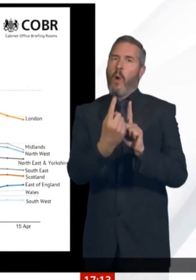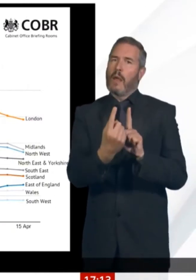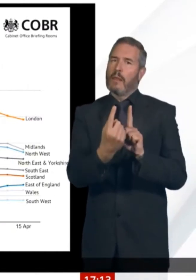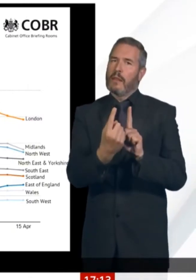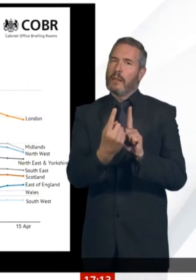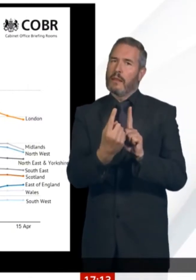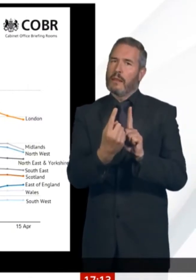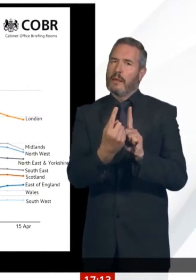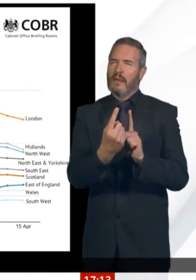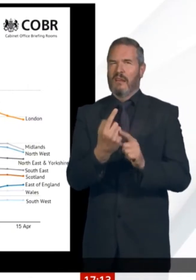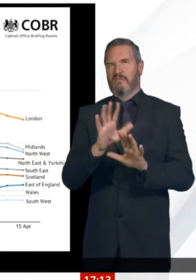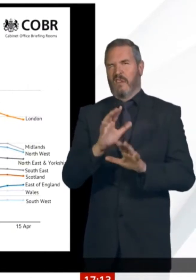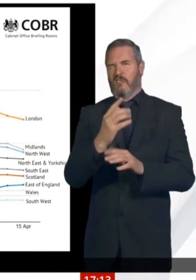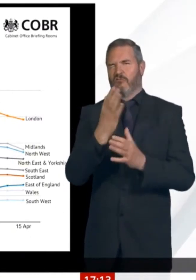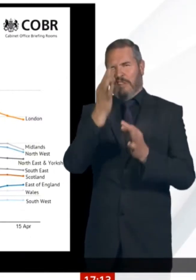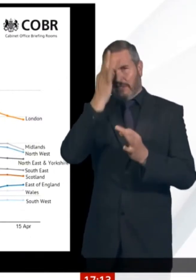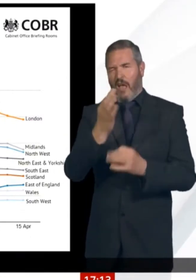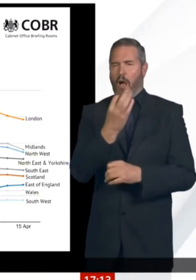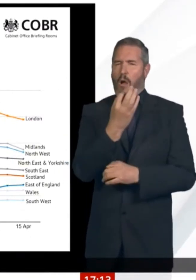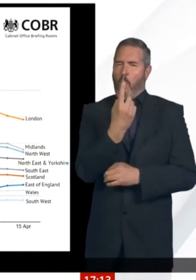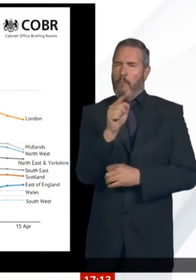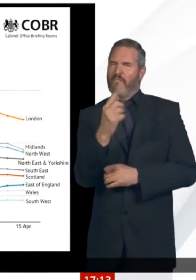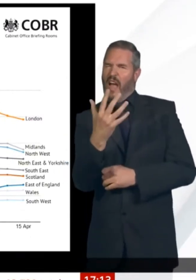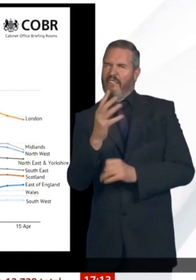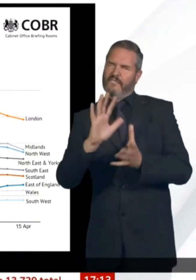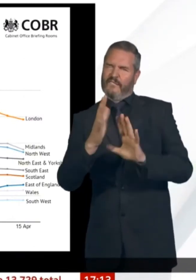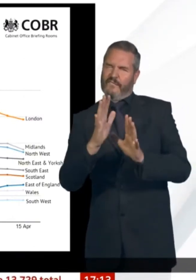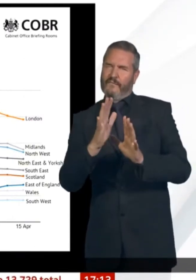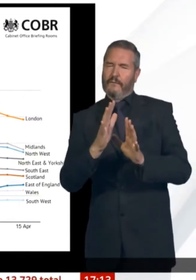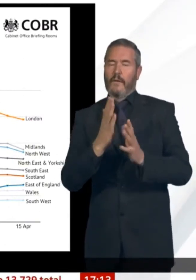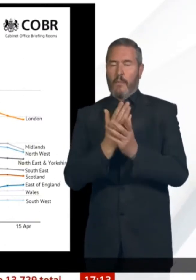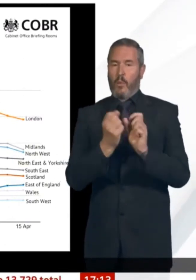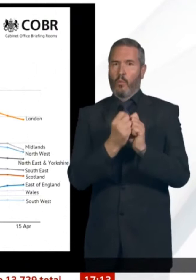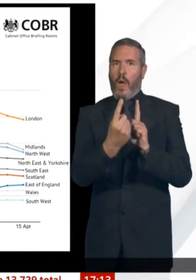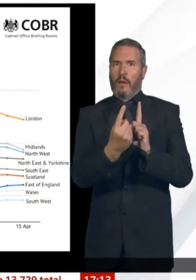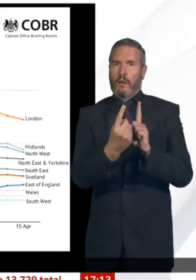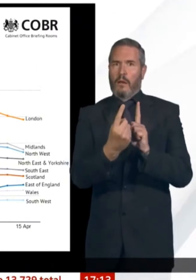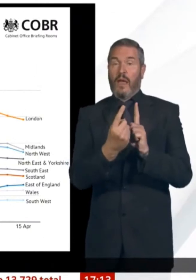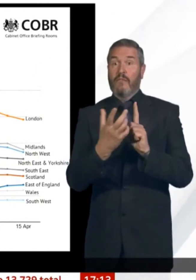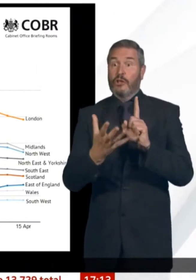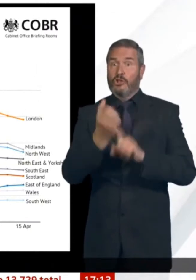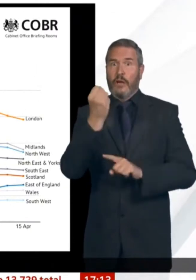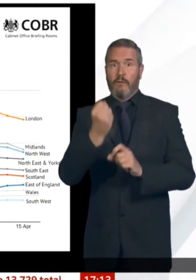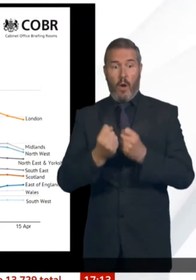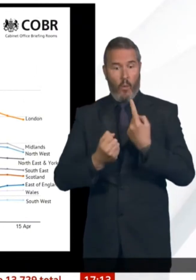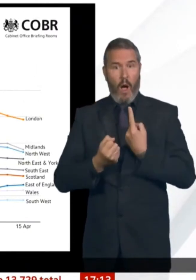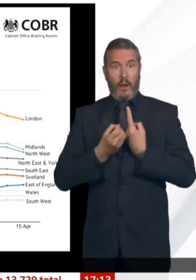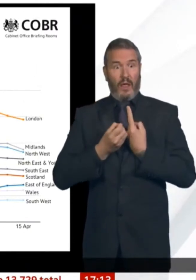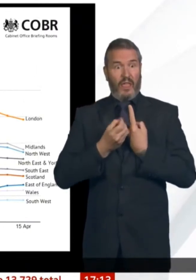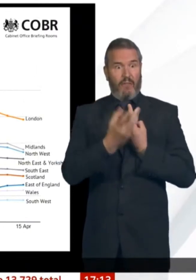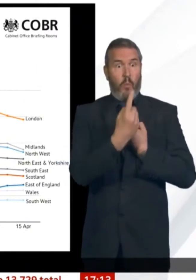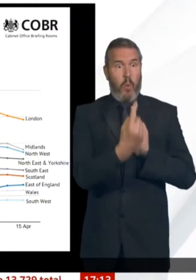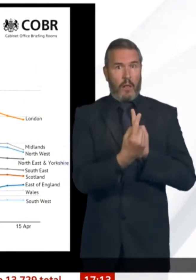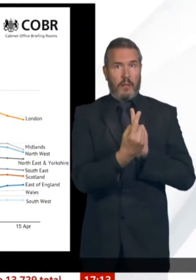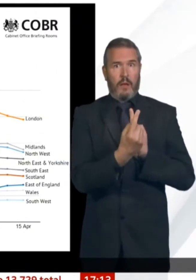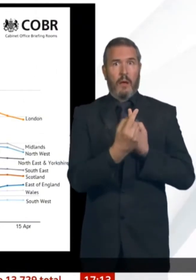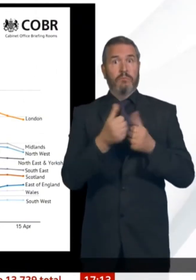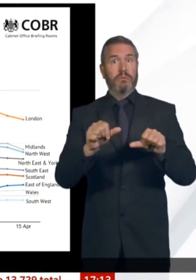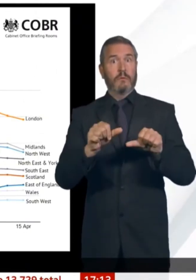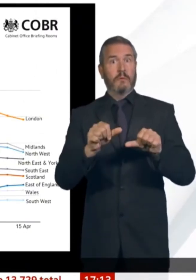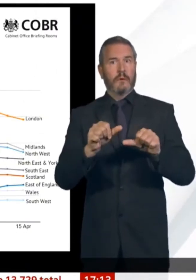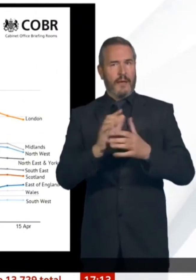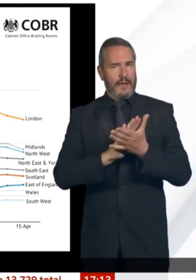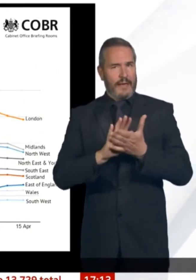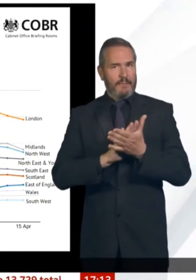somewhere between 0.5 and 1. The closer it is to 1, the more likely it is